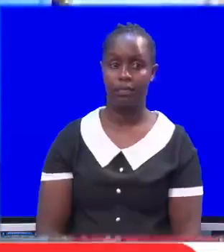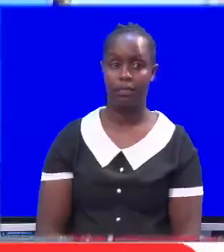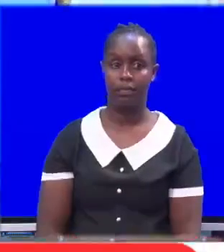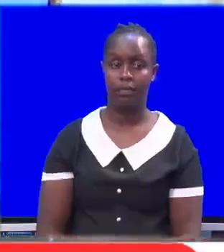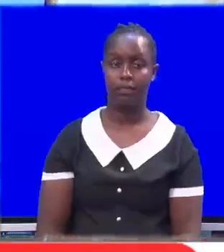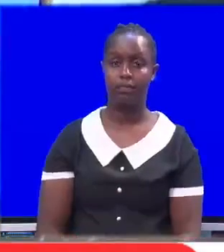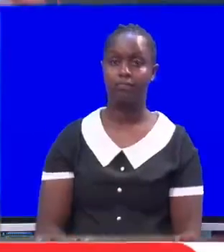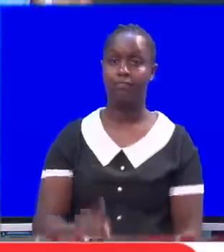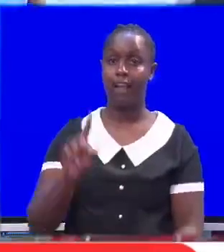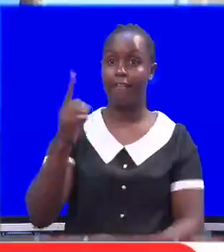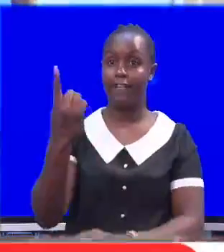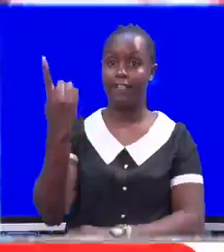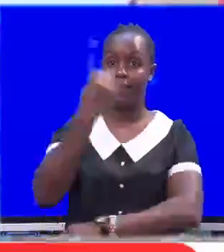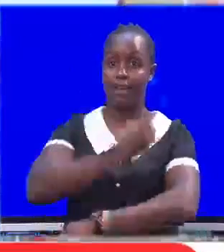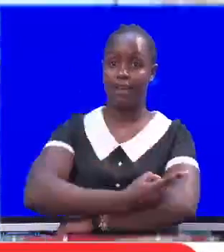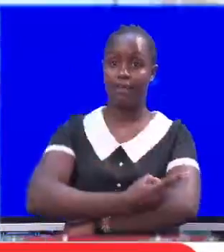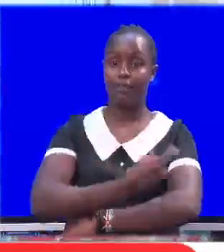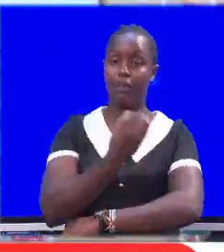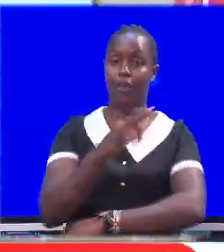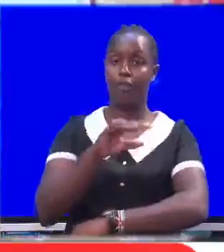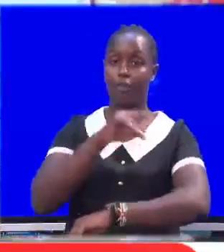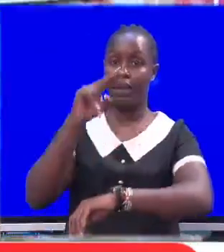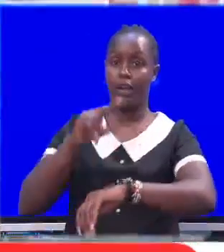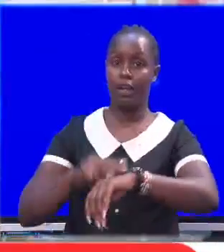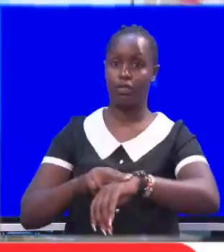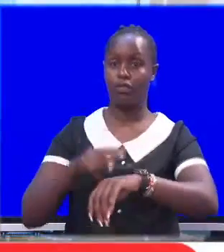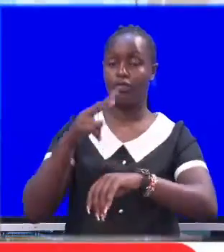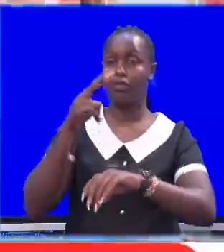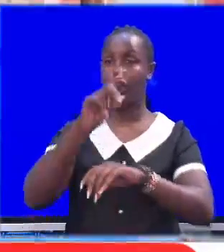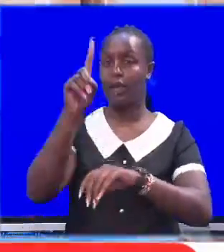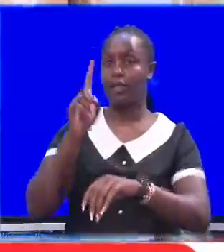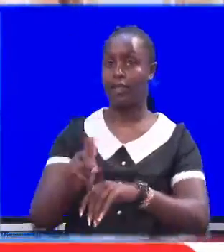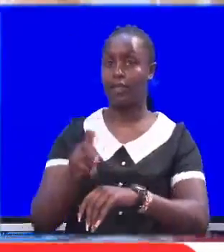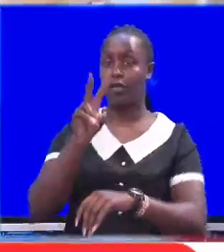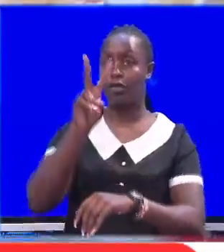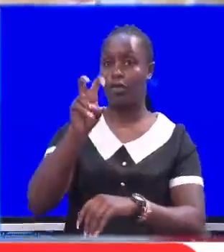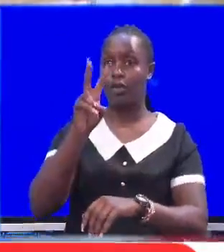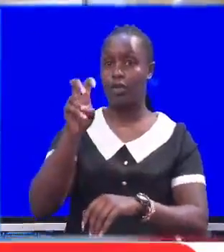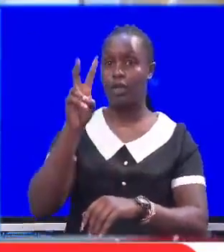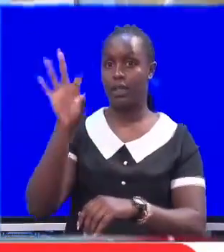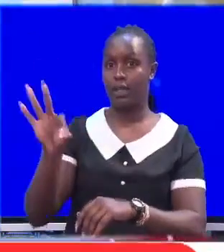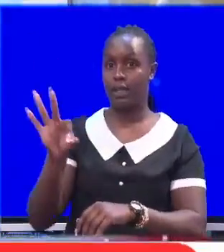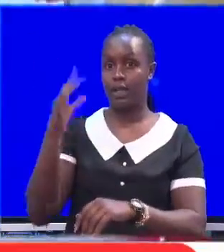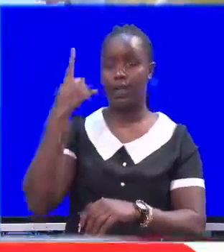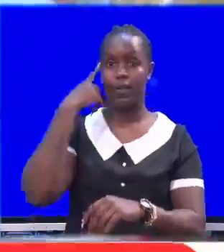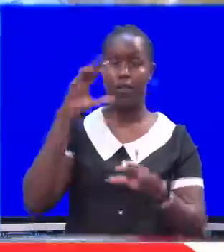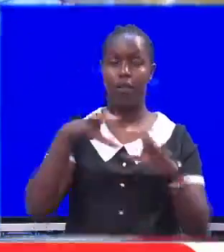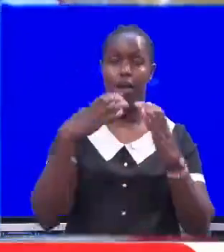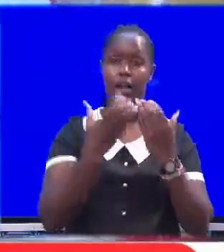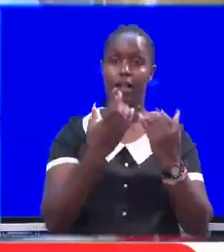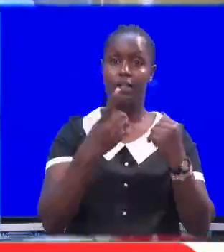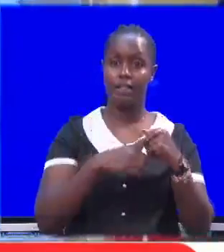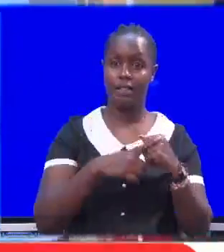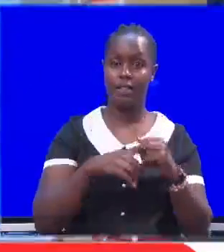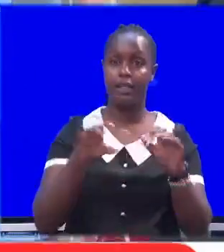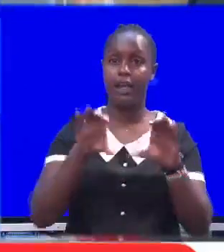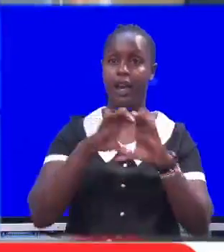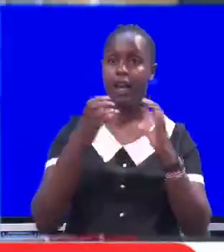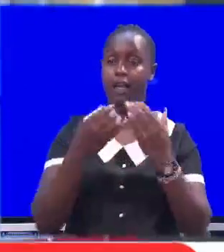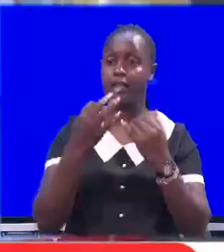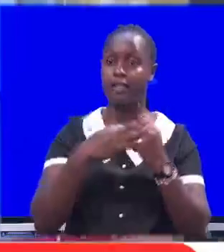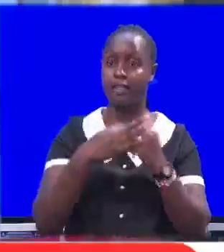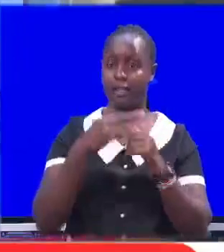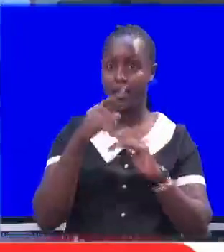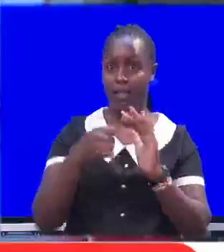Day one of 2023 national examinations for grade 6 and class 8 candidates across the country, an exercise that kicked off